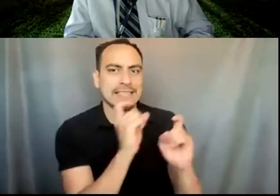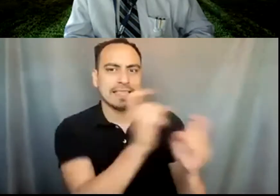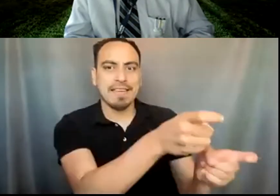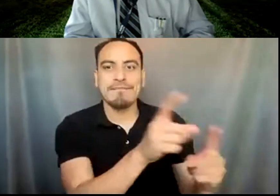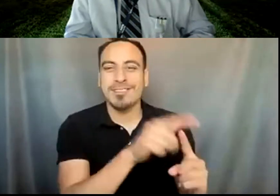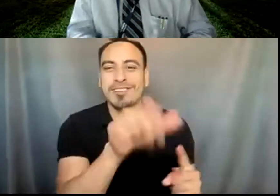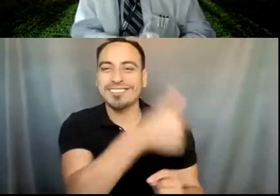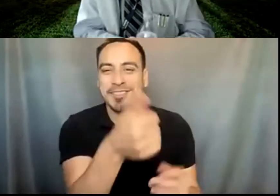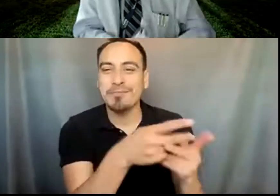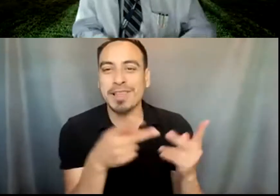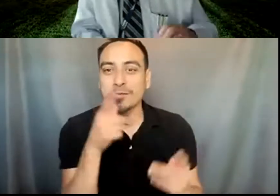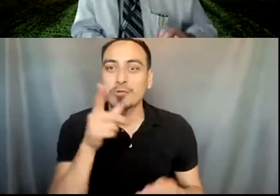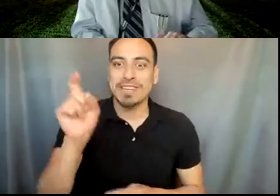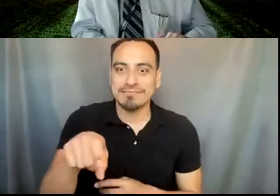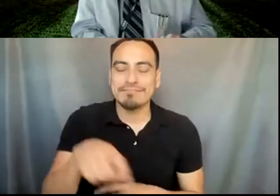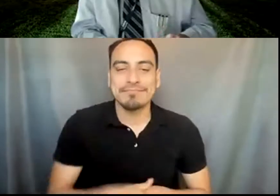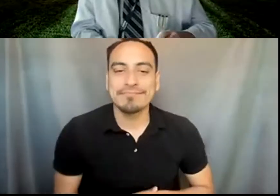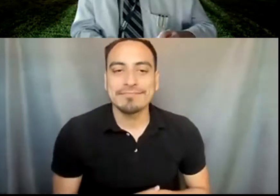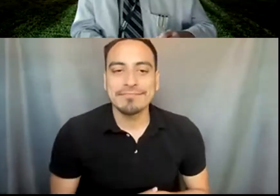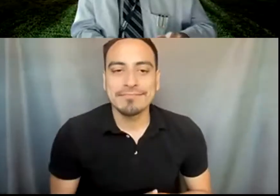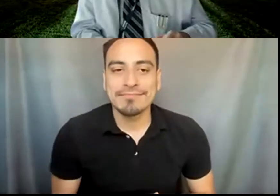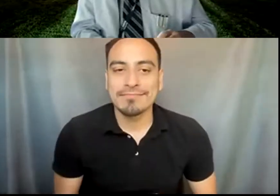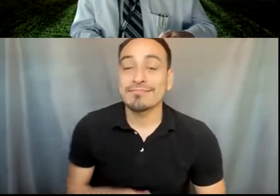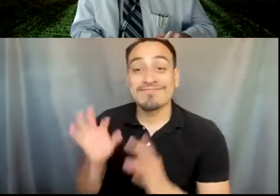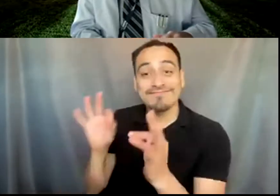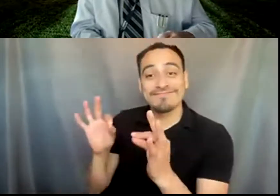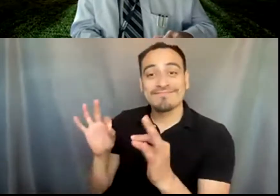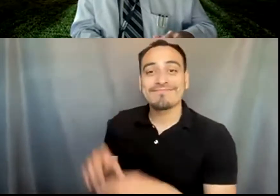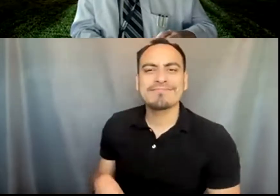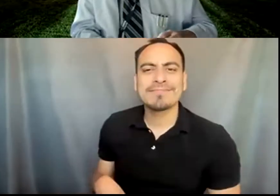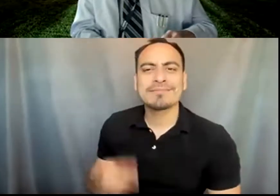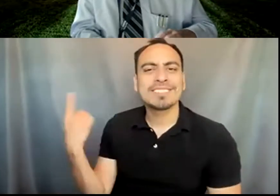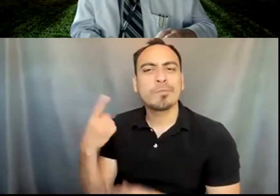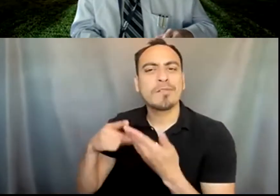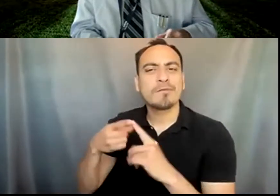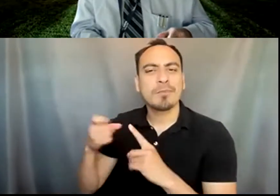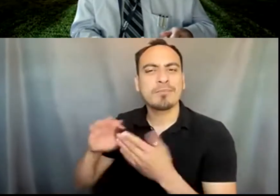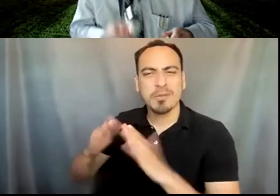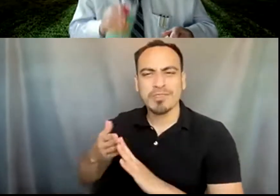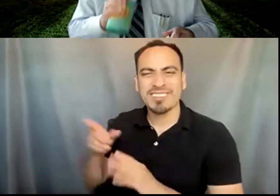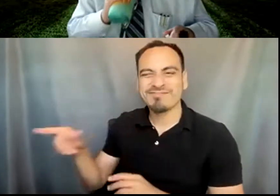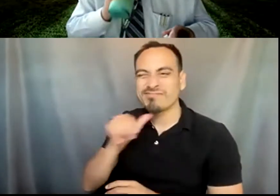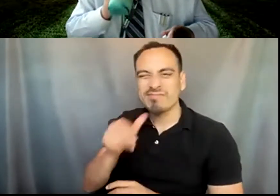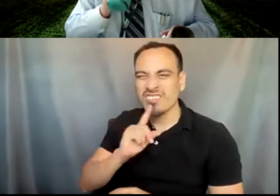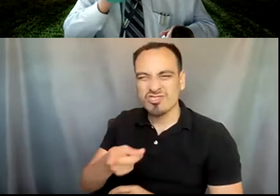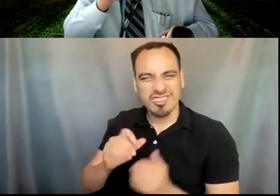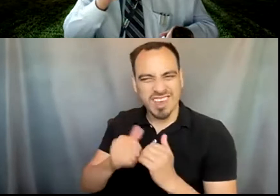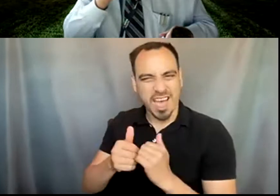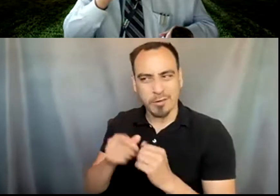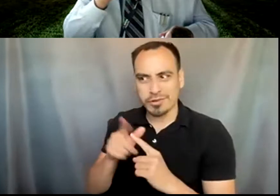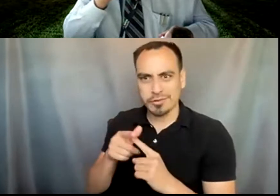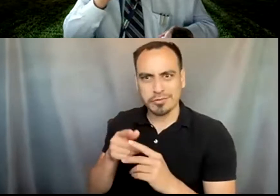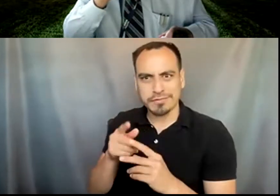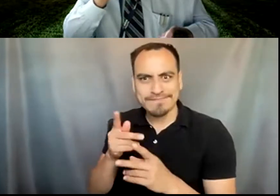All right. So we have a community member that's not sure how to interpret the CDC mask guidelines for